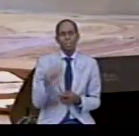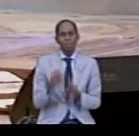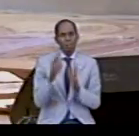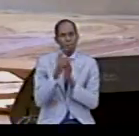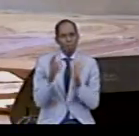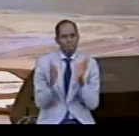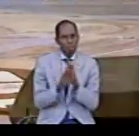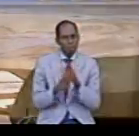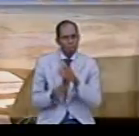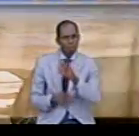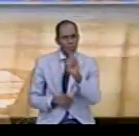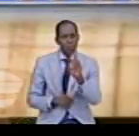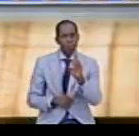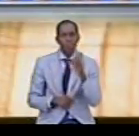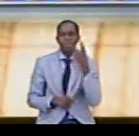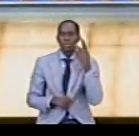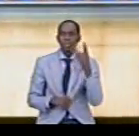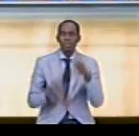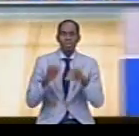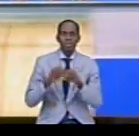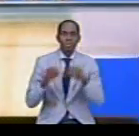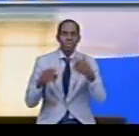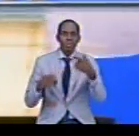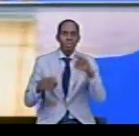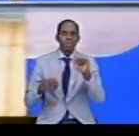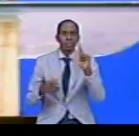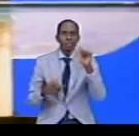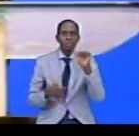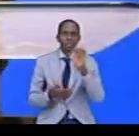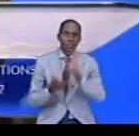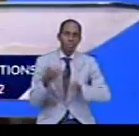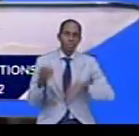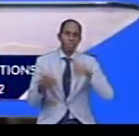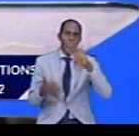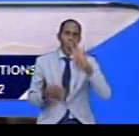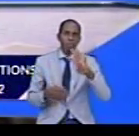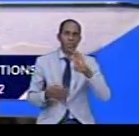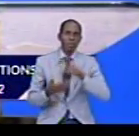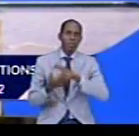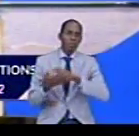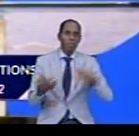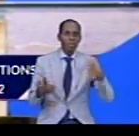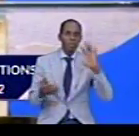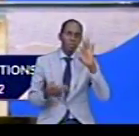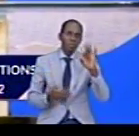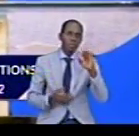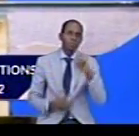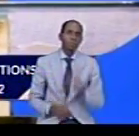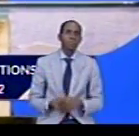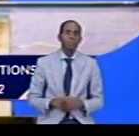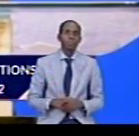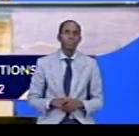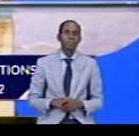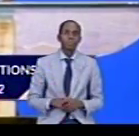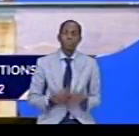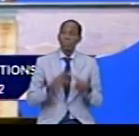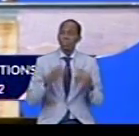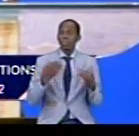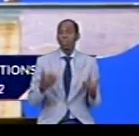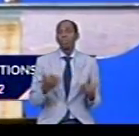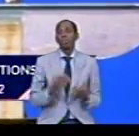look at chapter four Galatians chapter 4 we're reading from verse 9. but